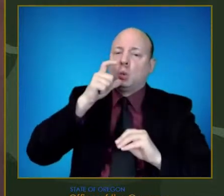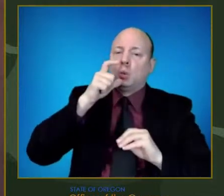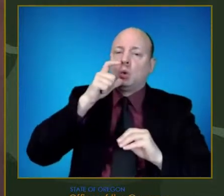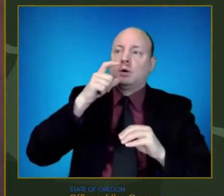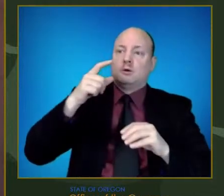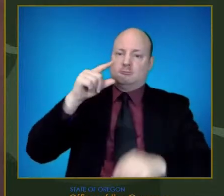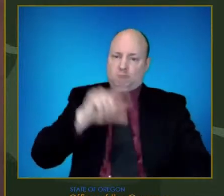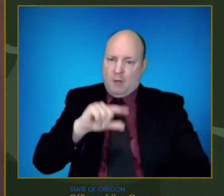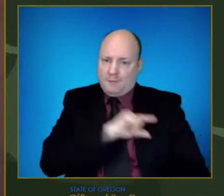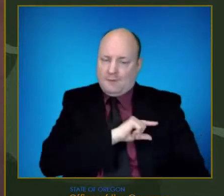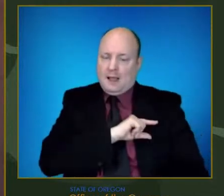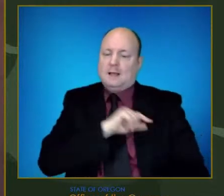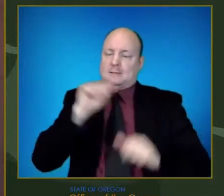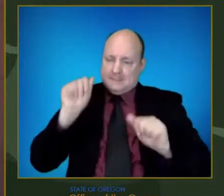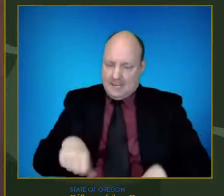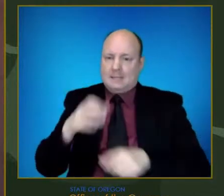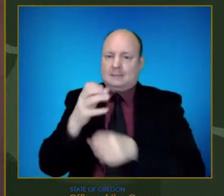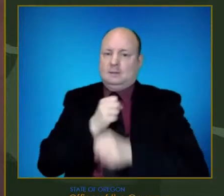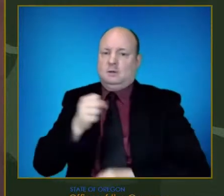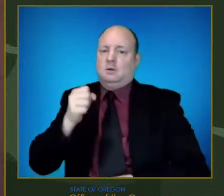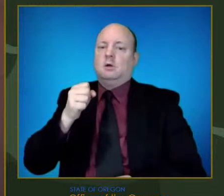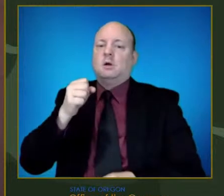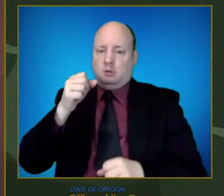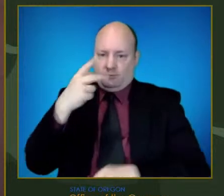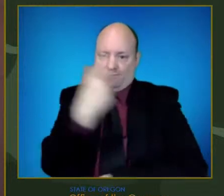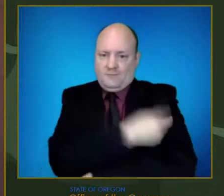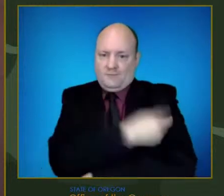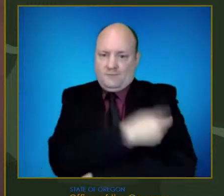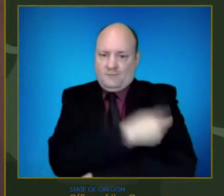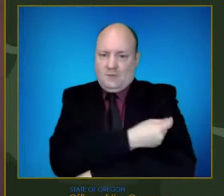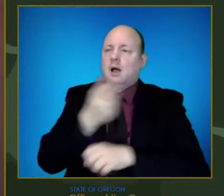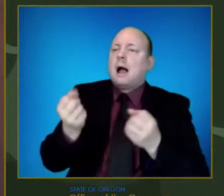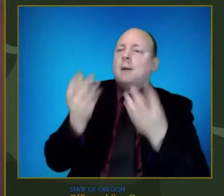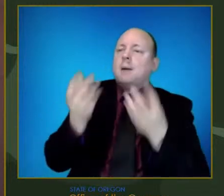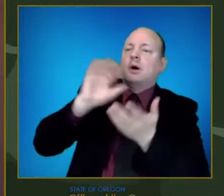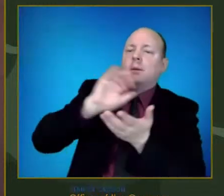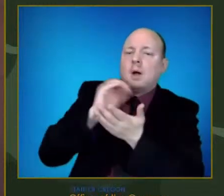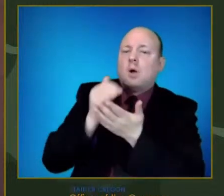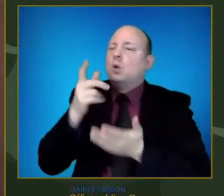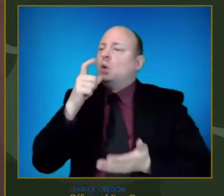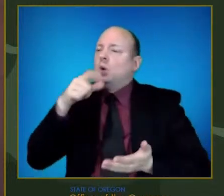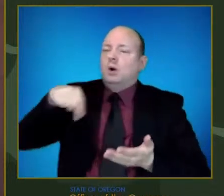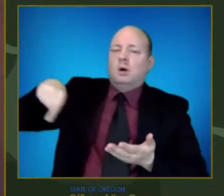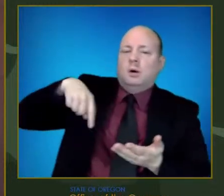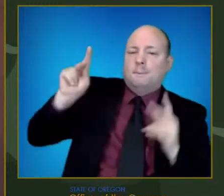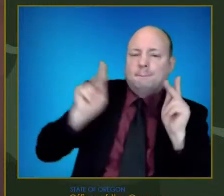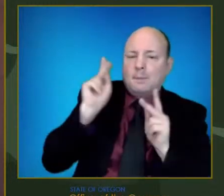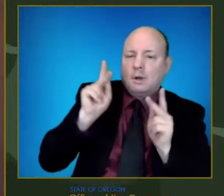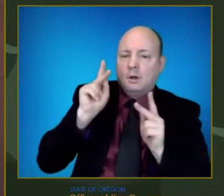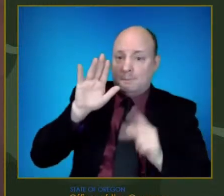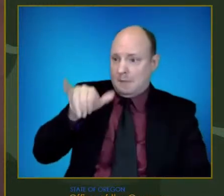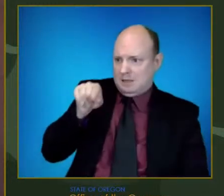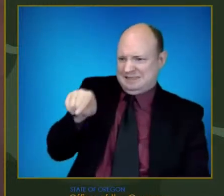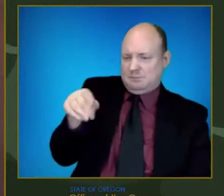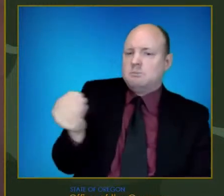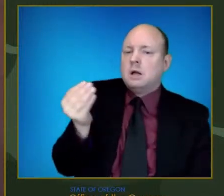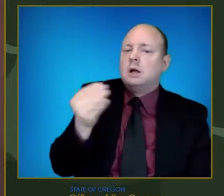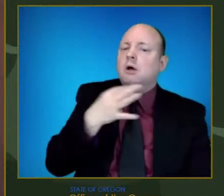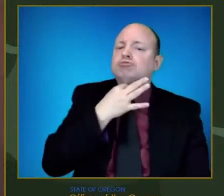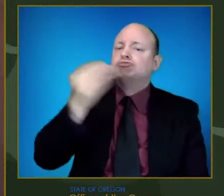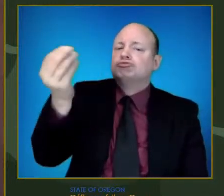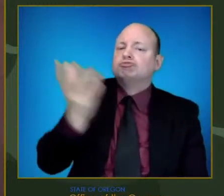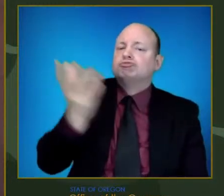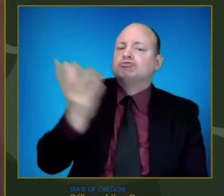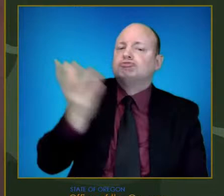people becoming eligible, like, by April 5th, how many will be eligible? It seems like we're getting